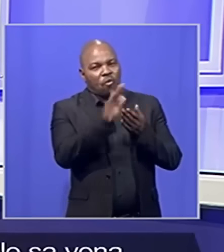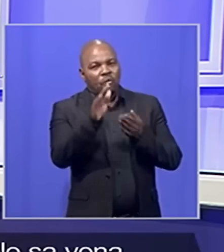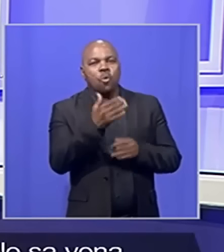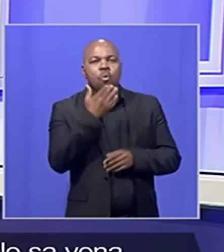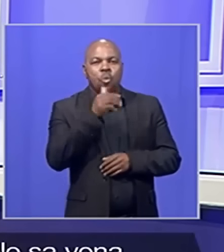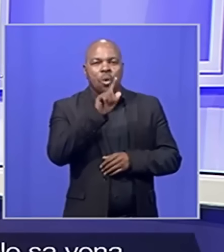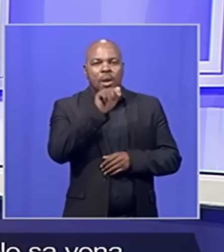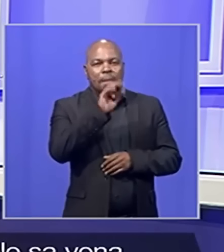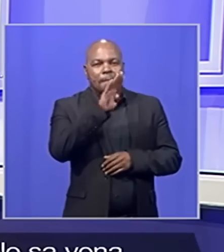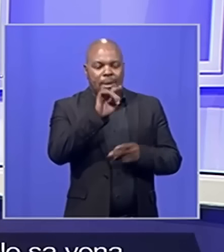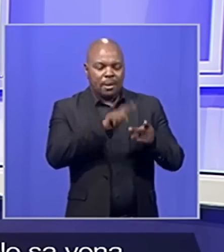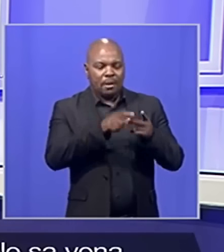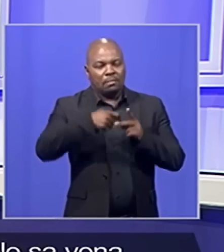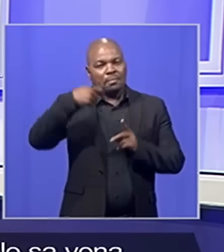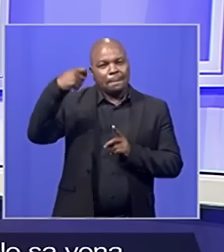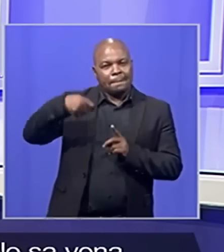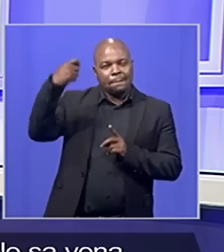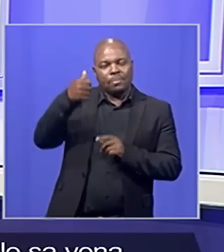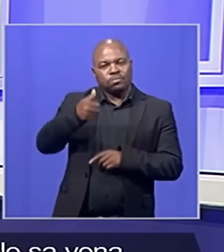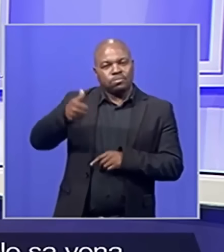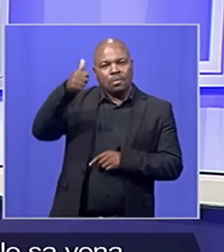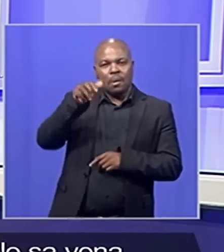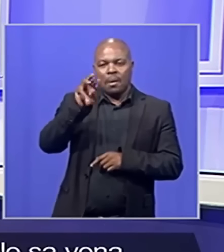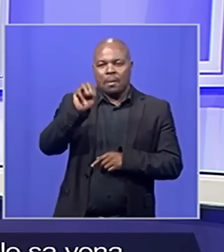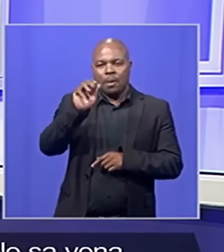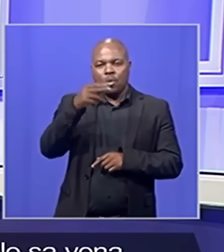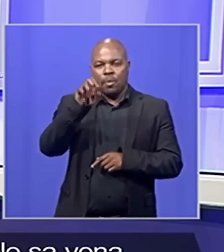Limba le sefepisegolo Colleen Makhubele